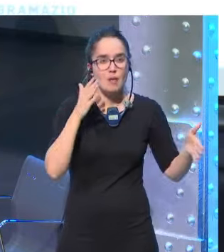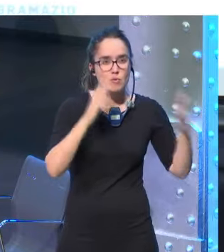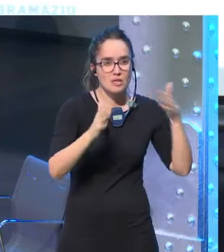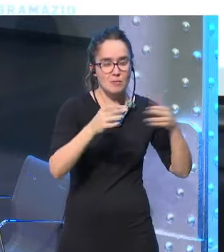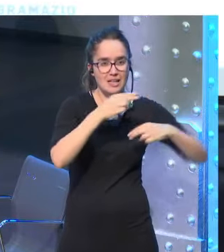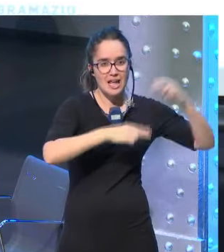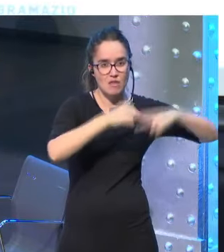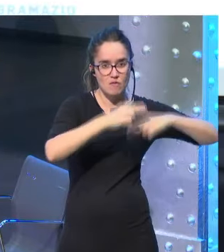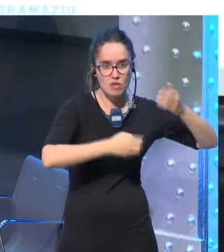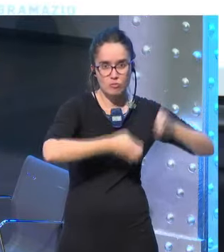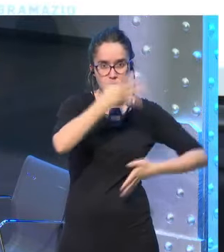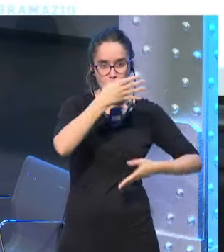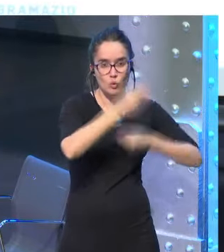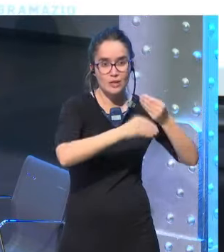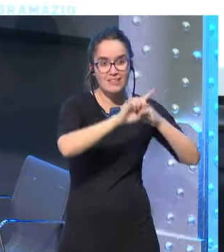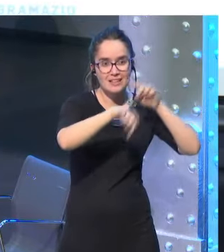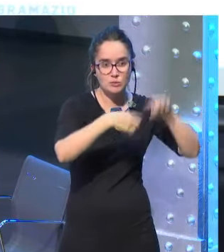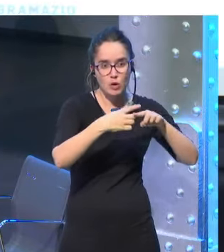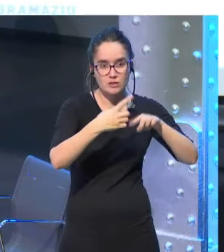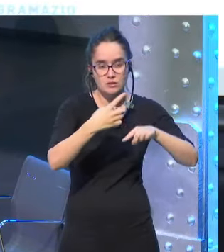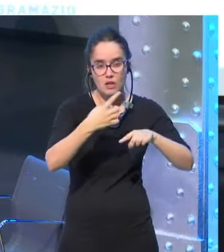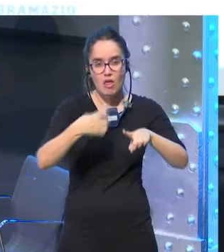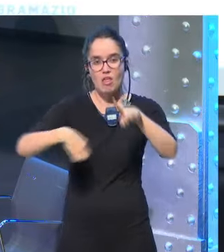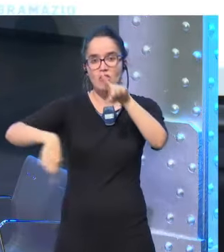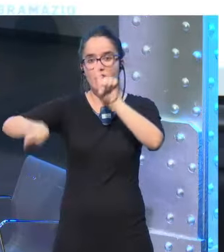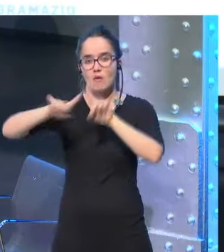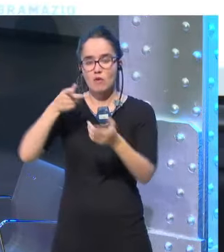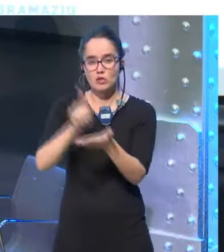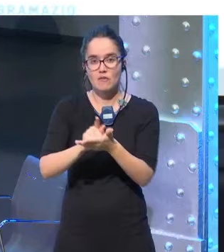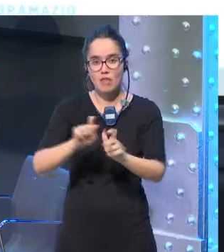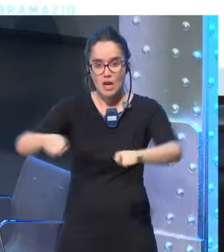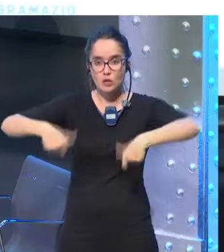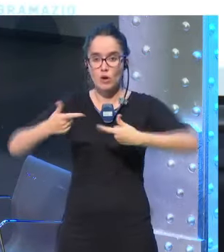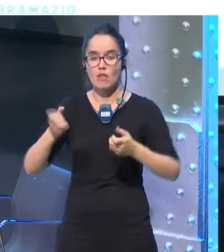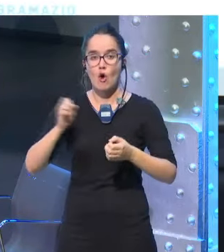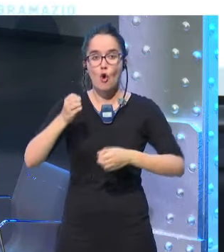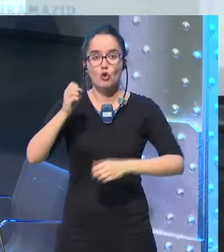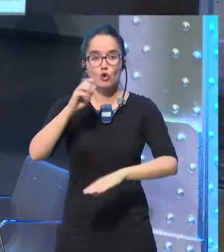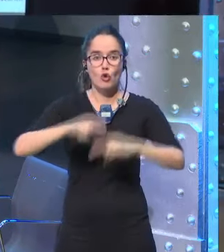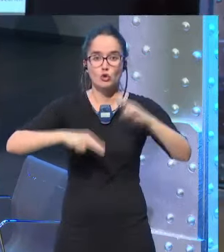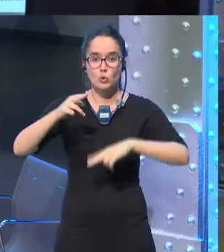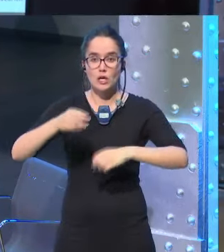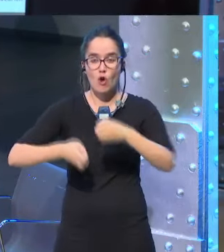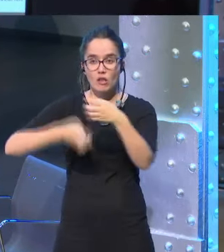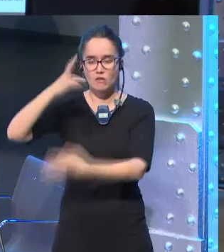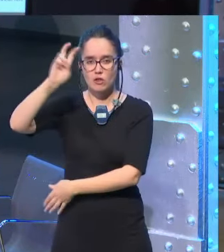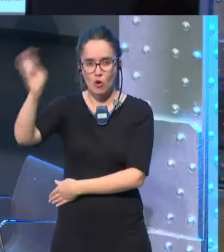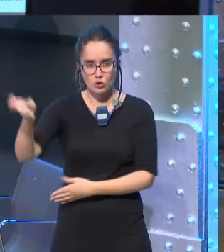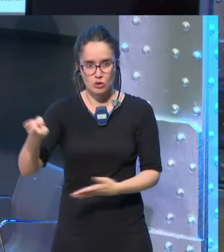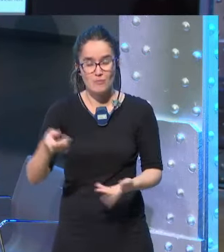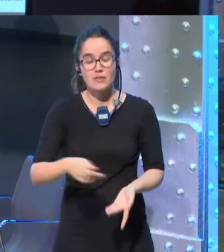can bring them back to nature or build another building with it. It's difficult to do, but we